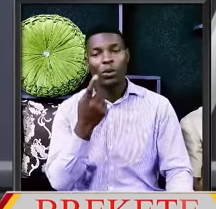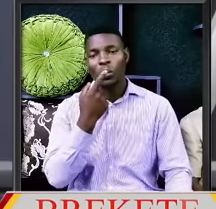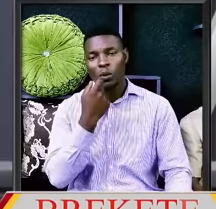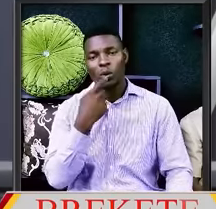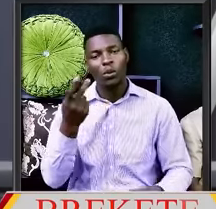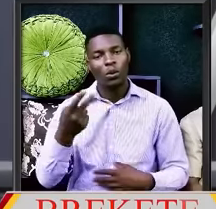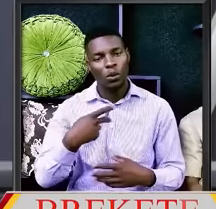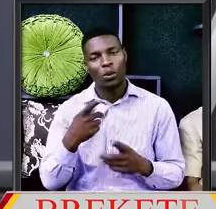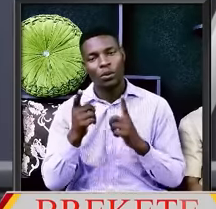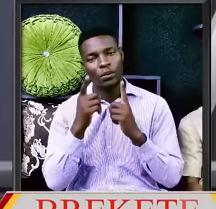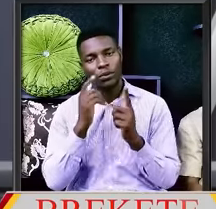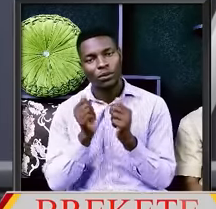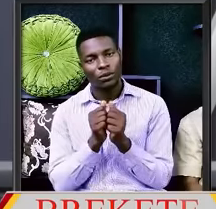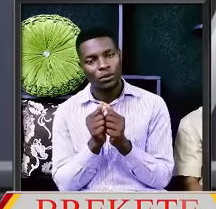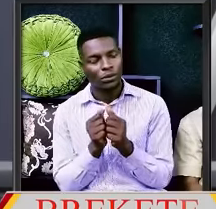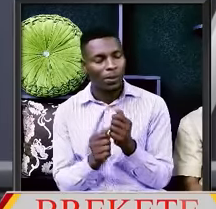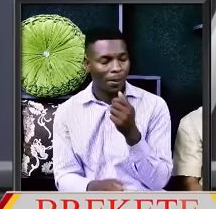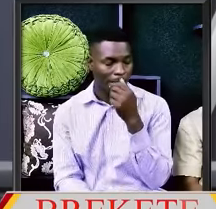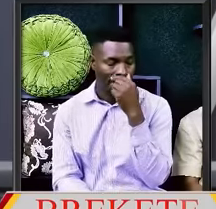and I'm the Vanoso?